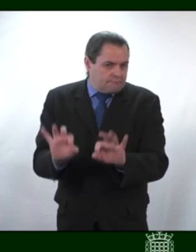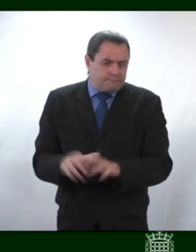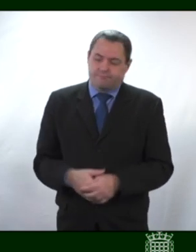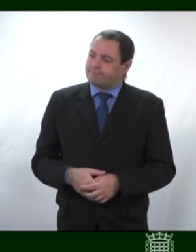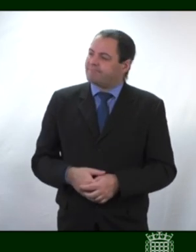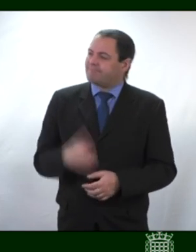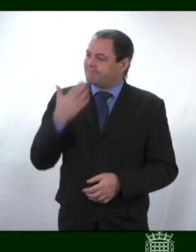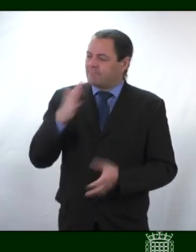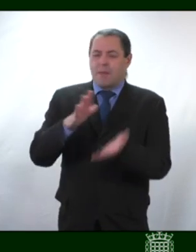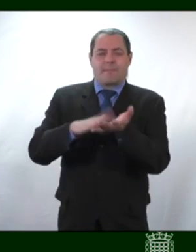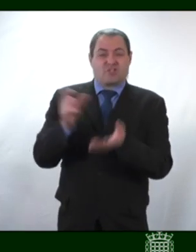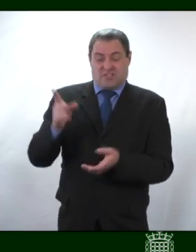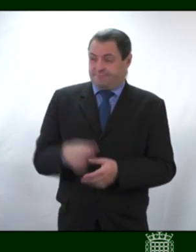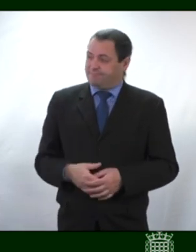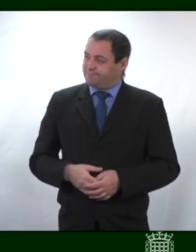Khan. Afzal Khan.